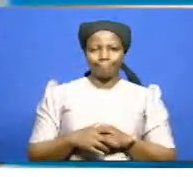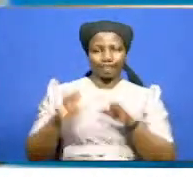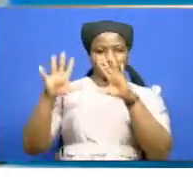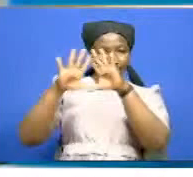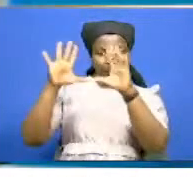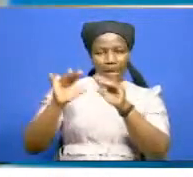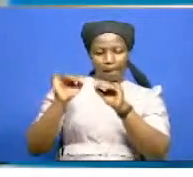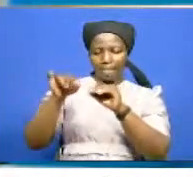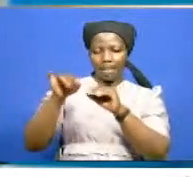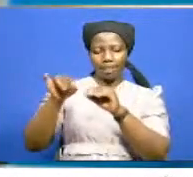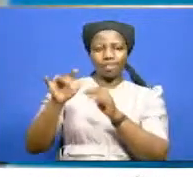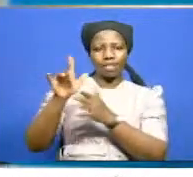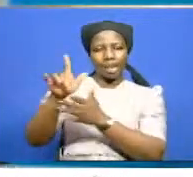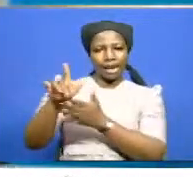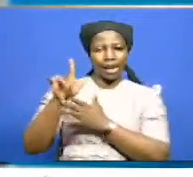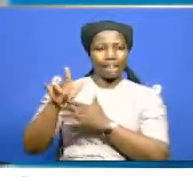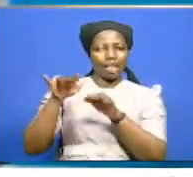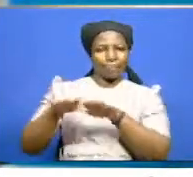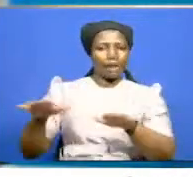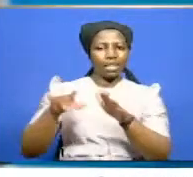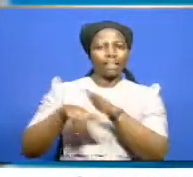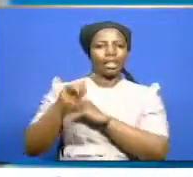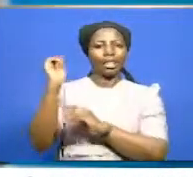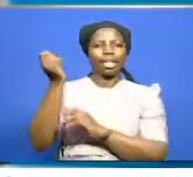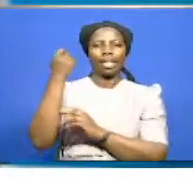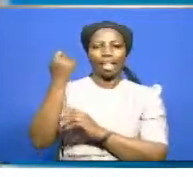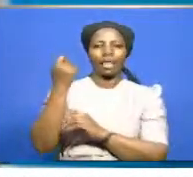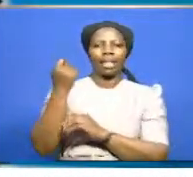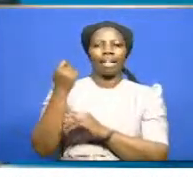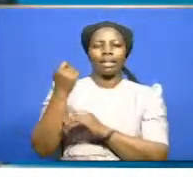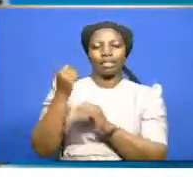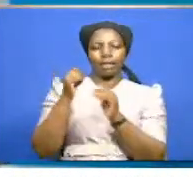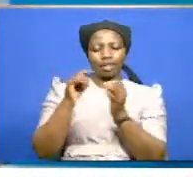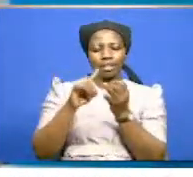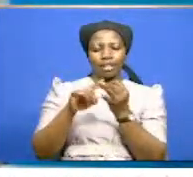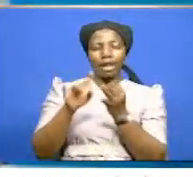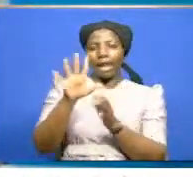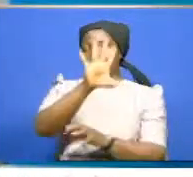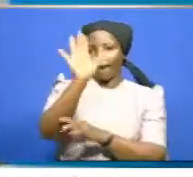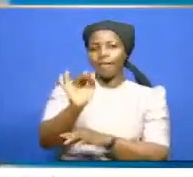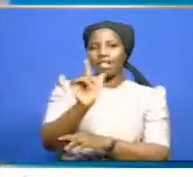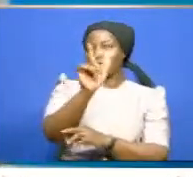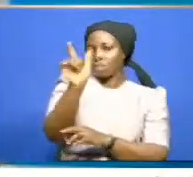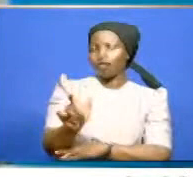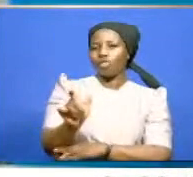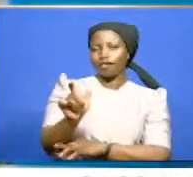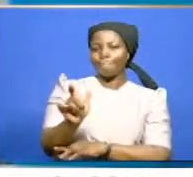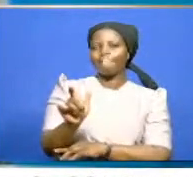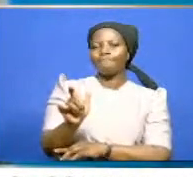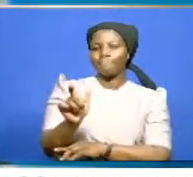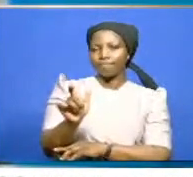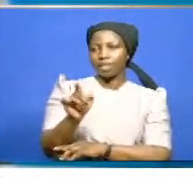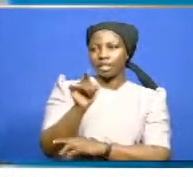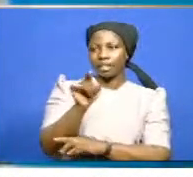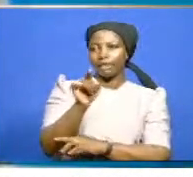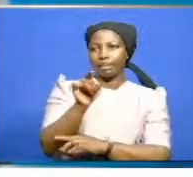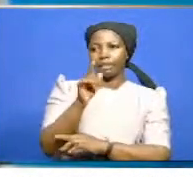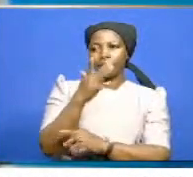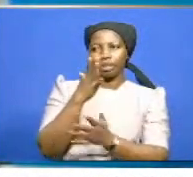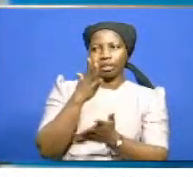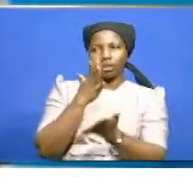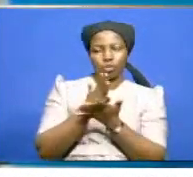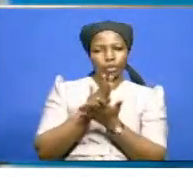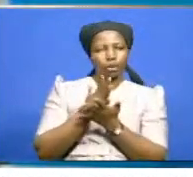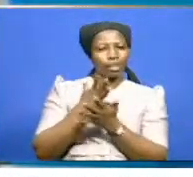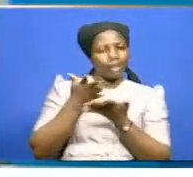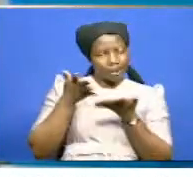market within the Kenyan and African region is going through